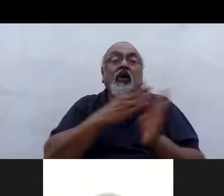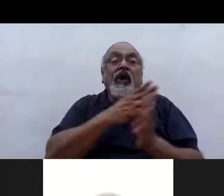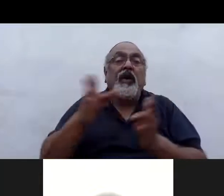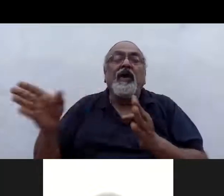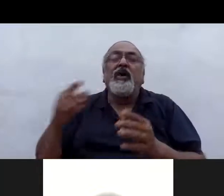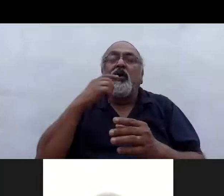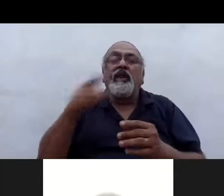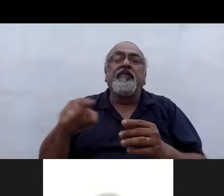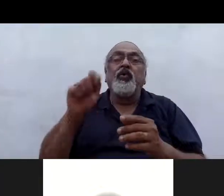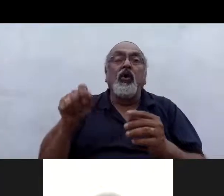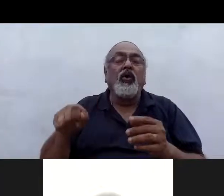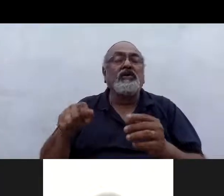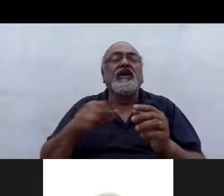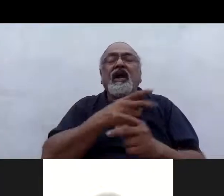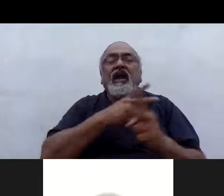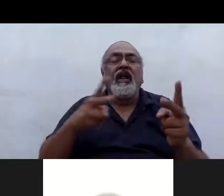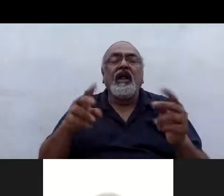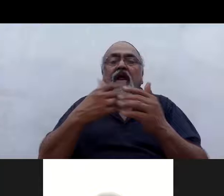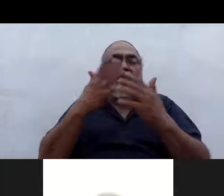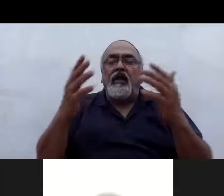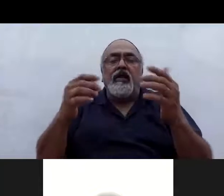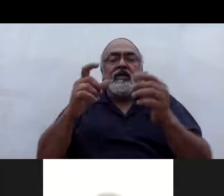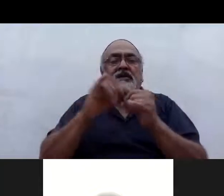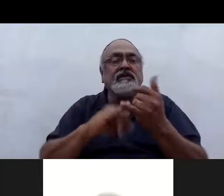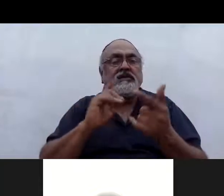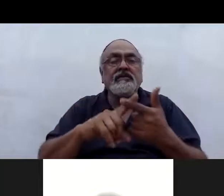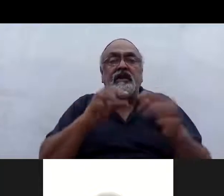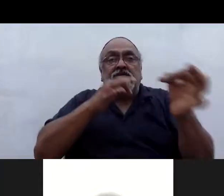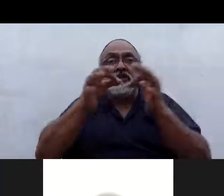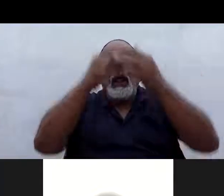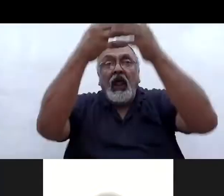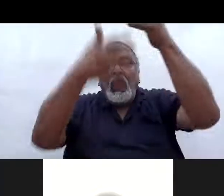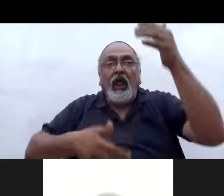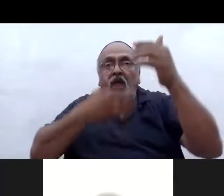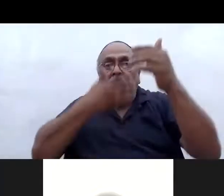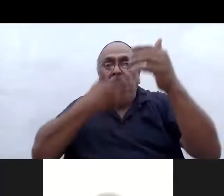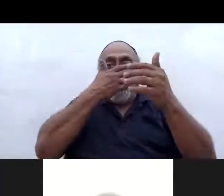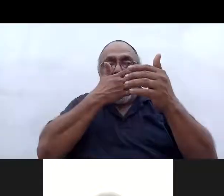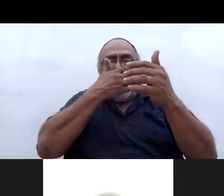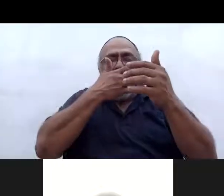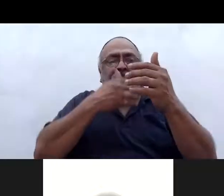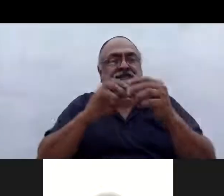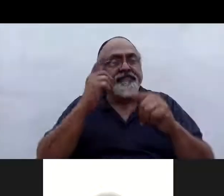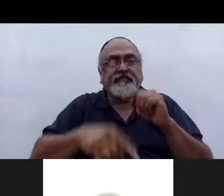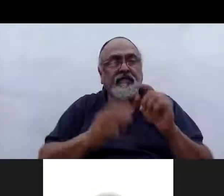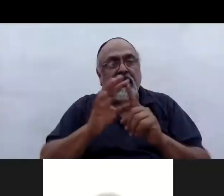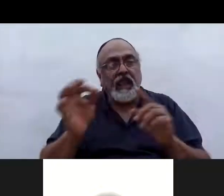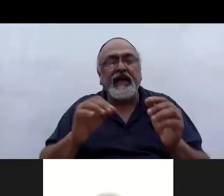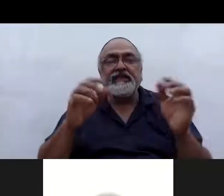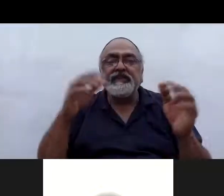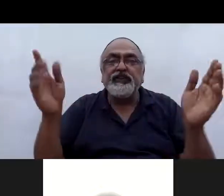No, again here, you cannot write an entire page just on introduction. Introduction should be very